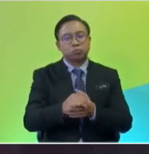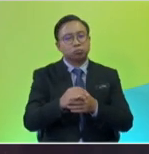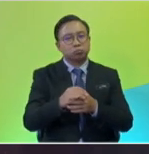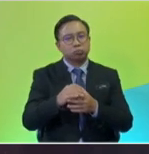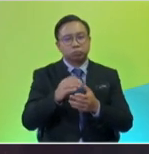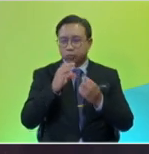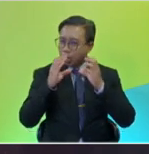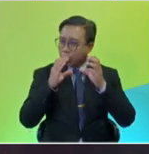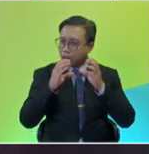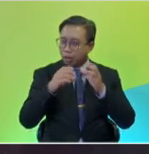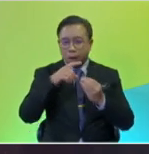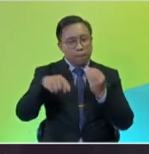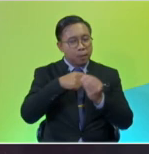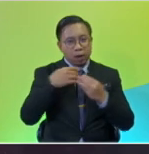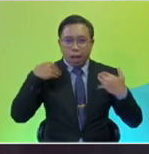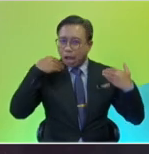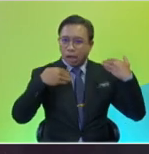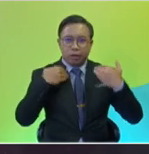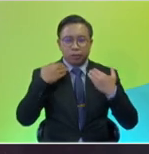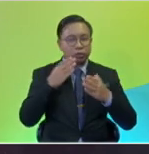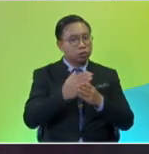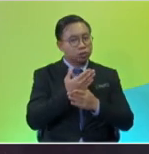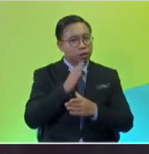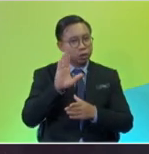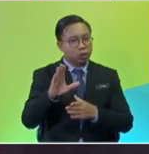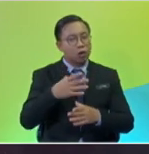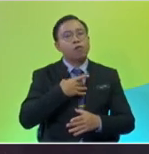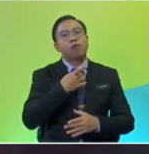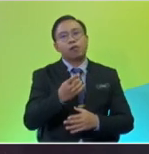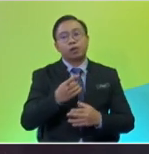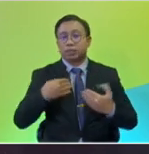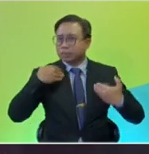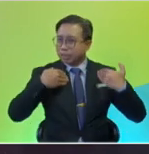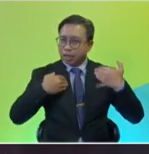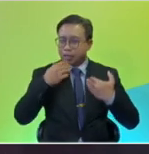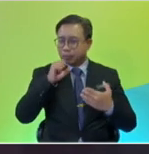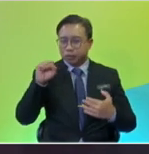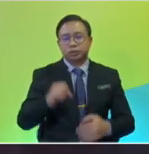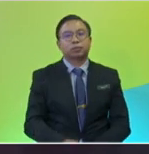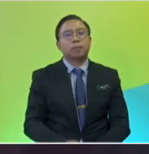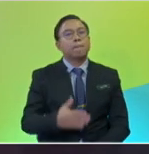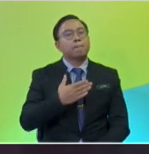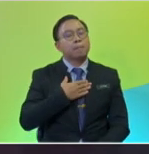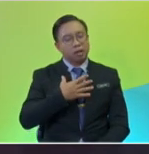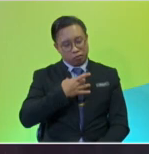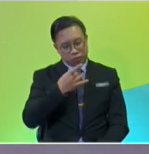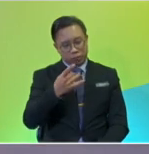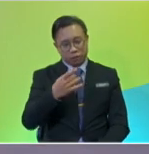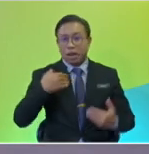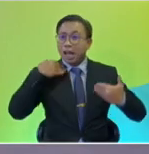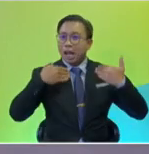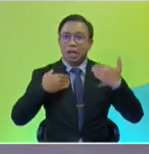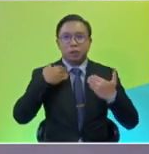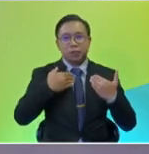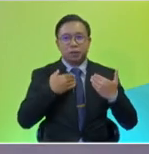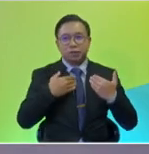of animals, do you mind to share your favorite animal? My favorite animal has